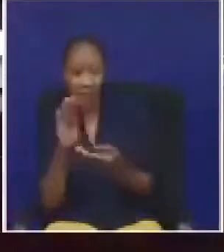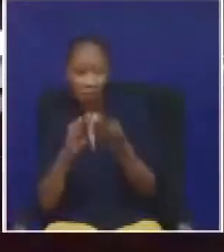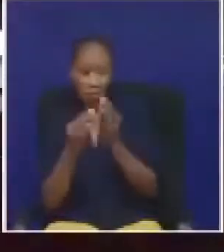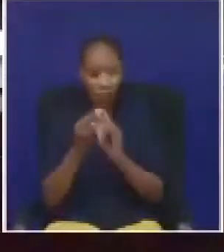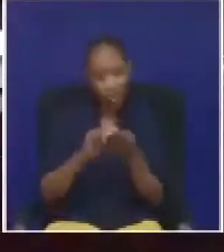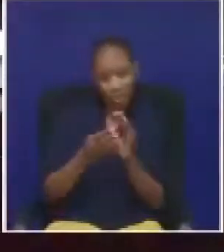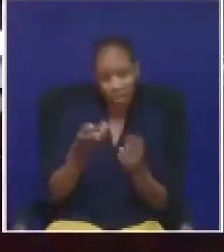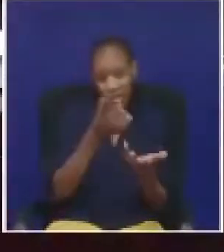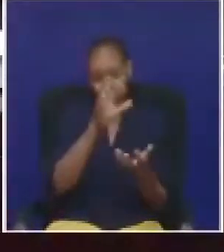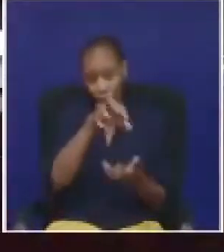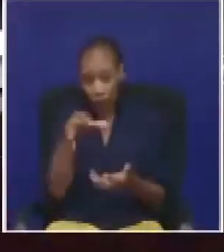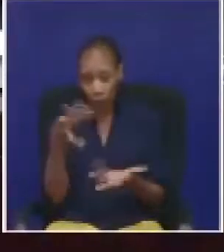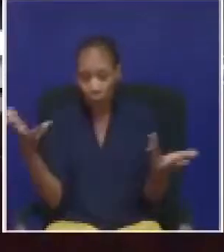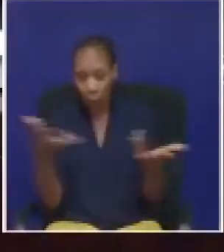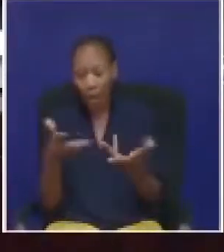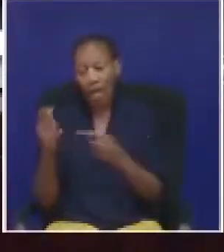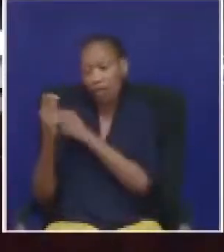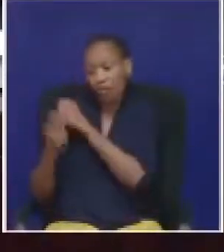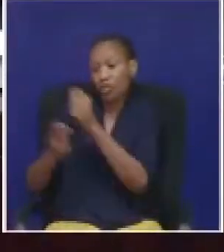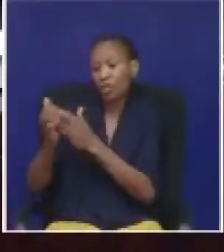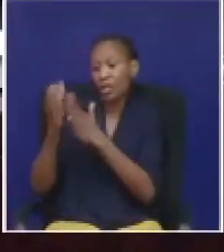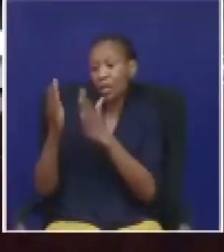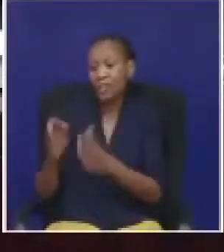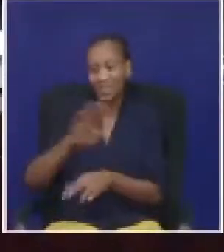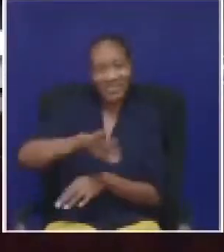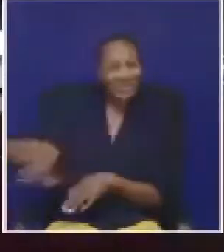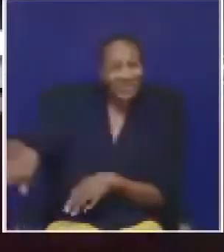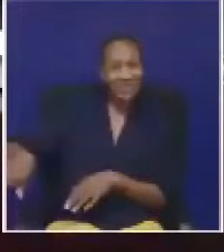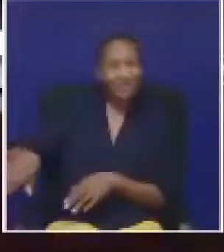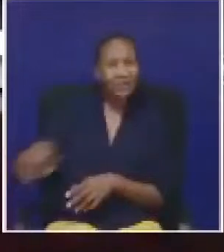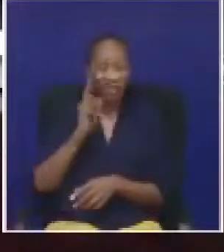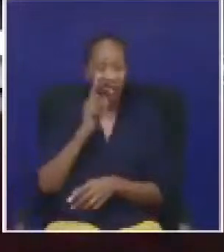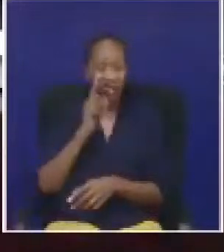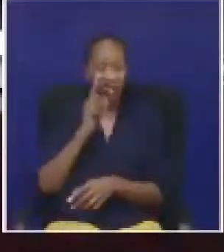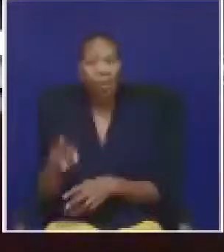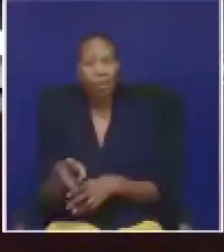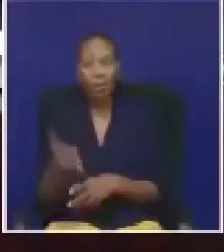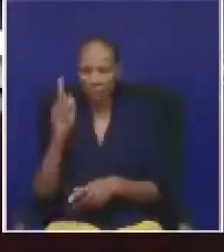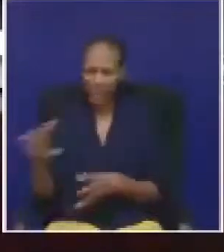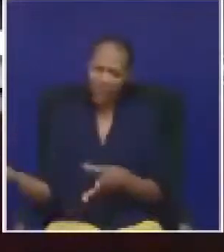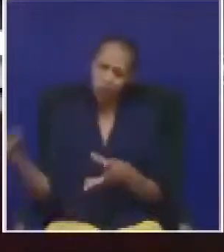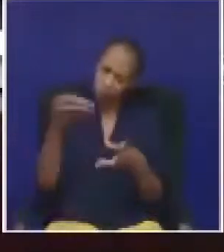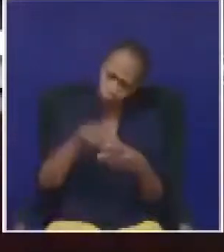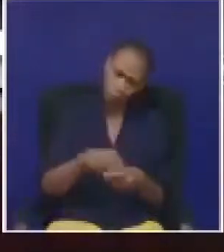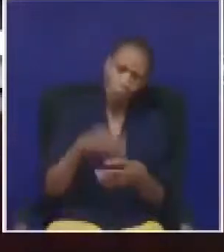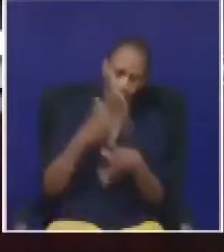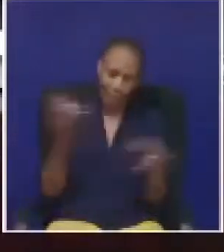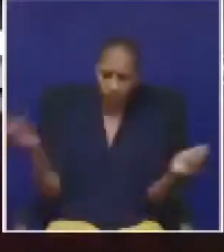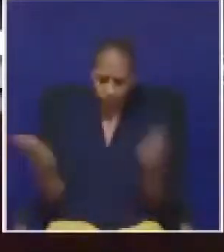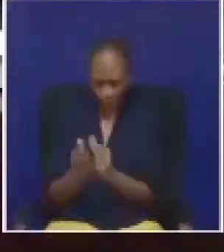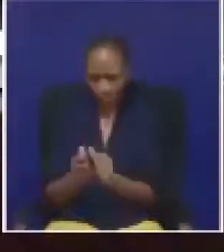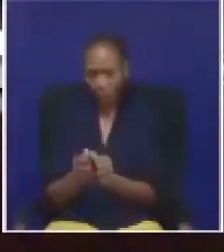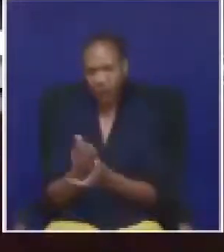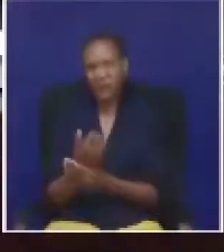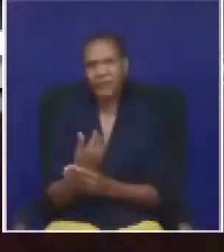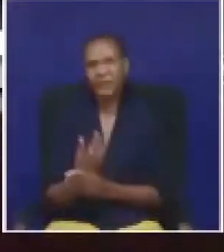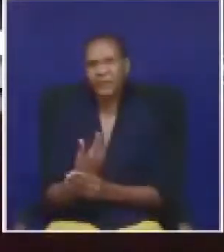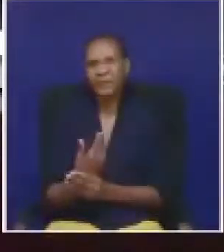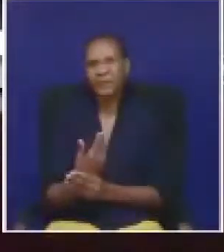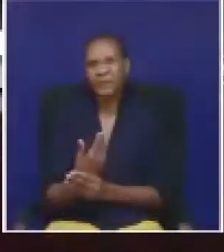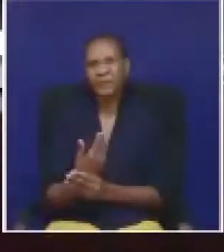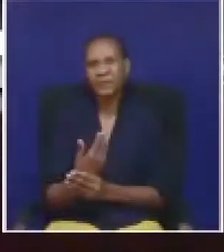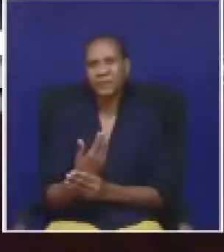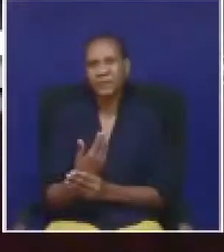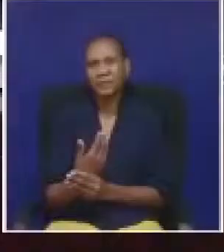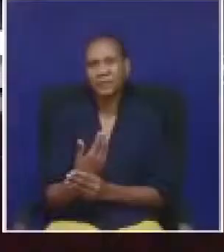in our country where traditional leaders are left behind. They shouldn't be. We must work with them. Thank you very much for the question.